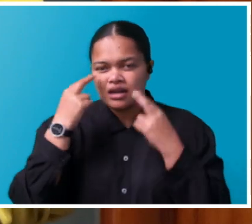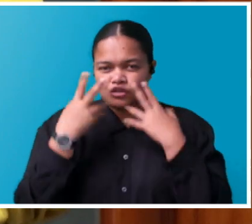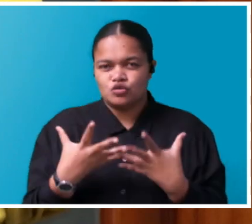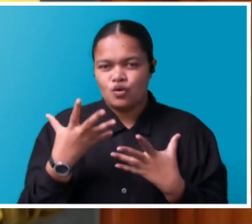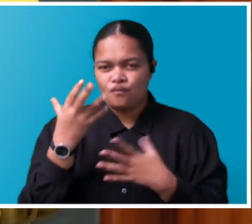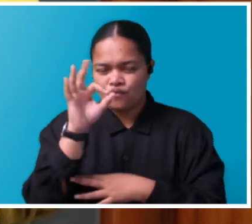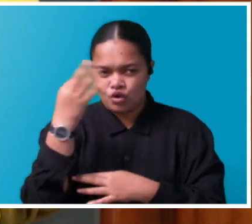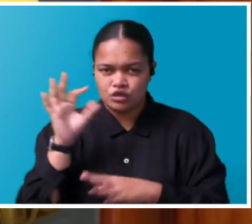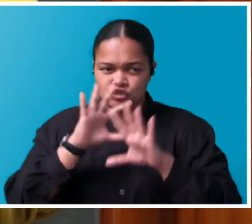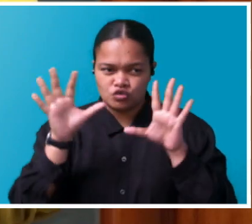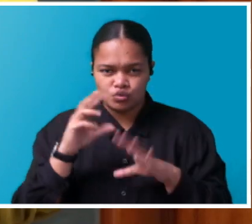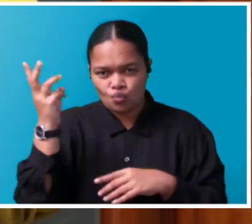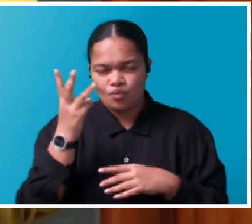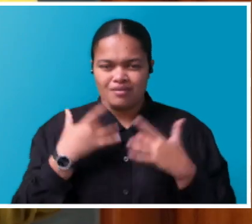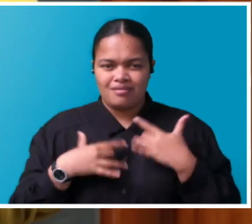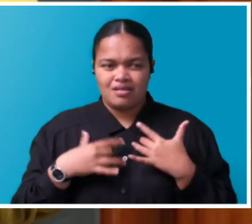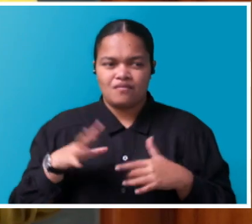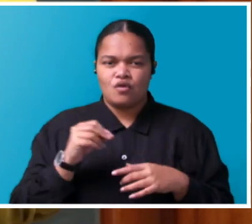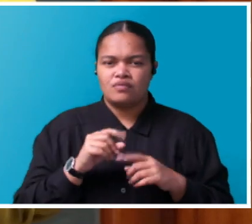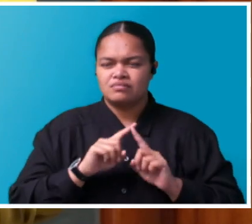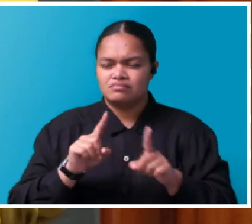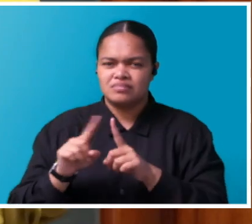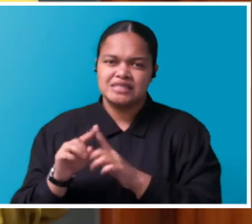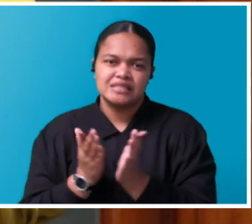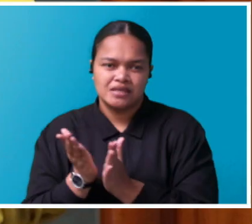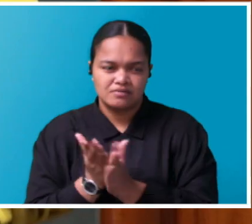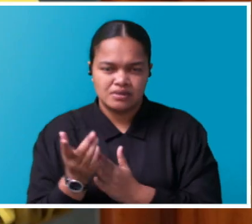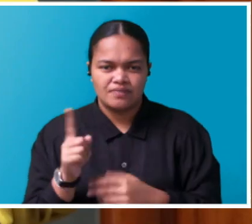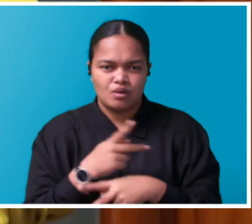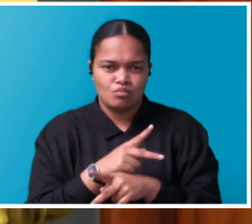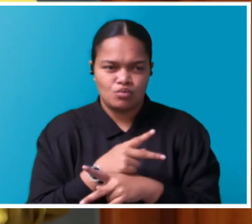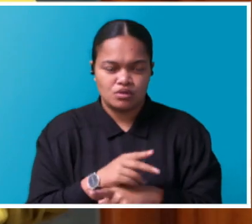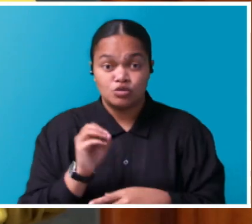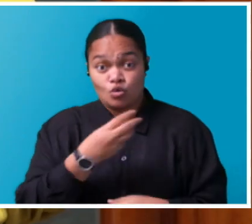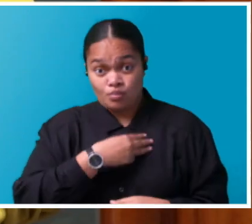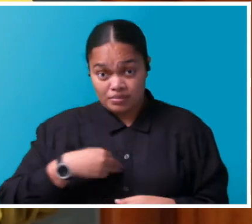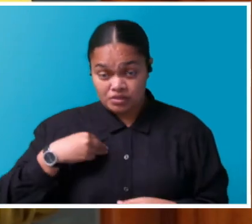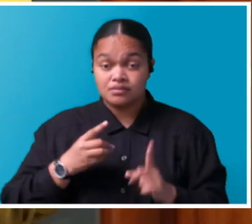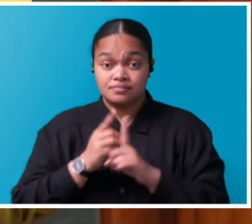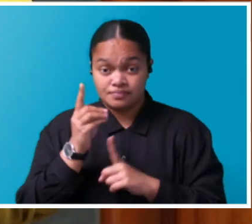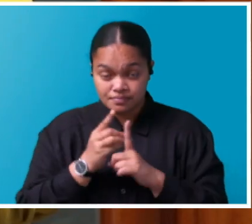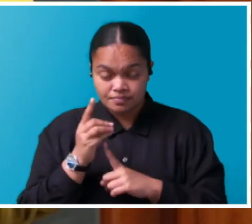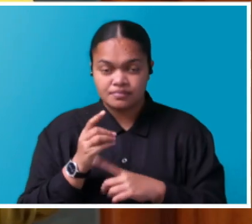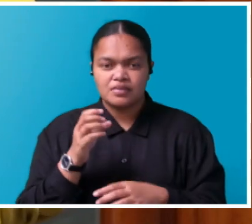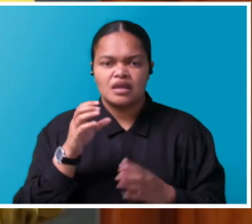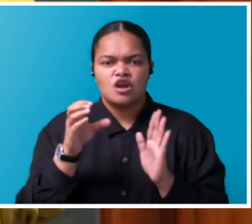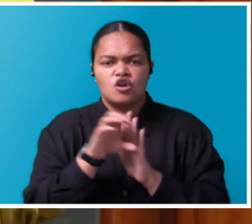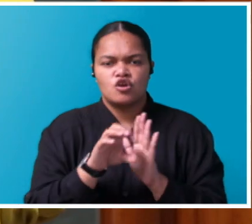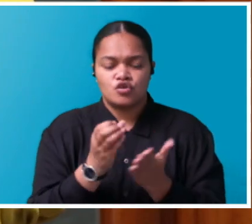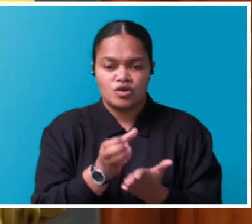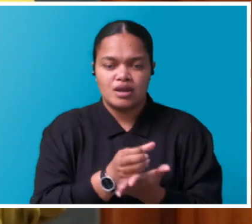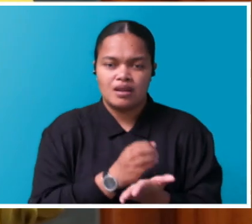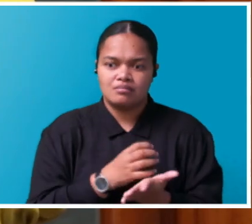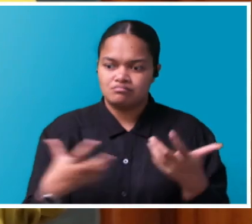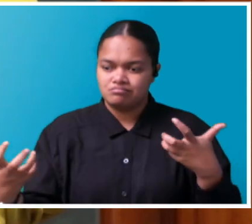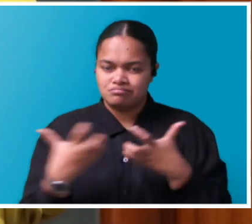trees, wildlife, and the importance of its ecological services and products. The Ministry will develop an education curriculum that will suit all levels